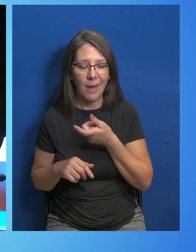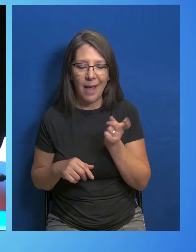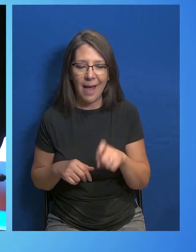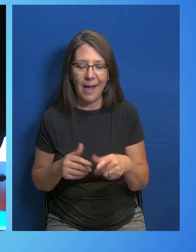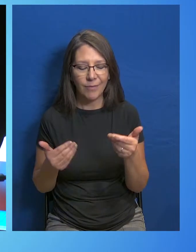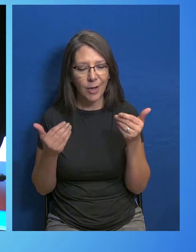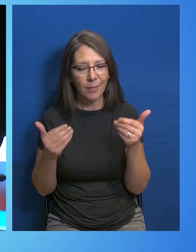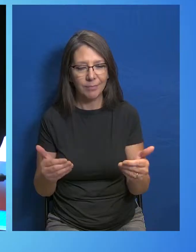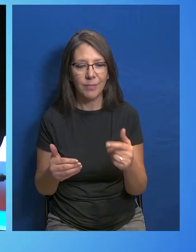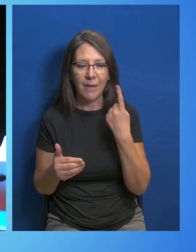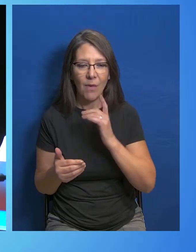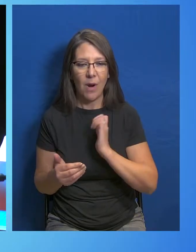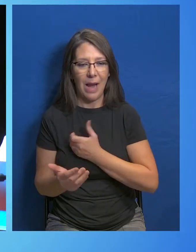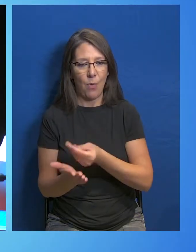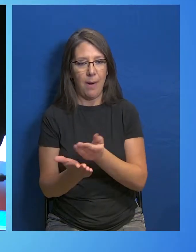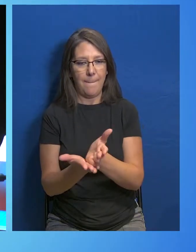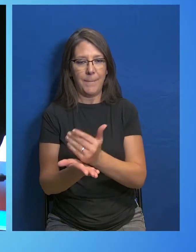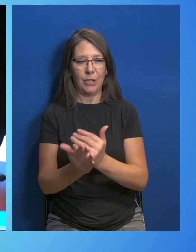budget.